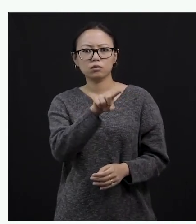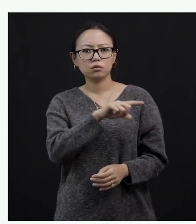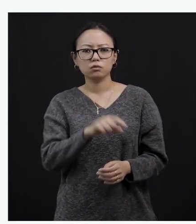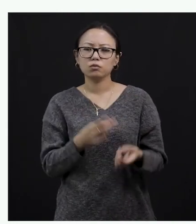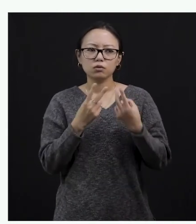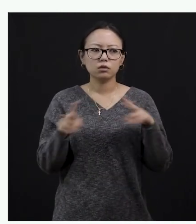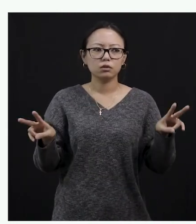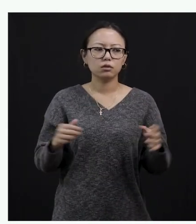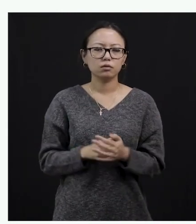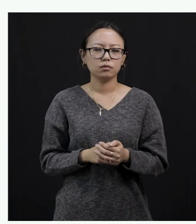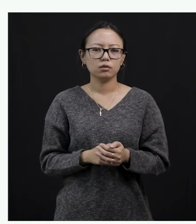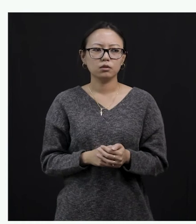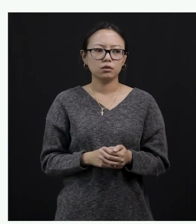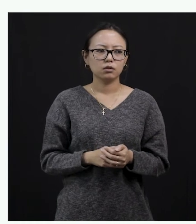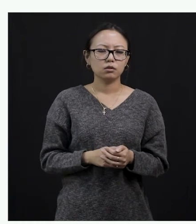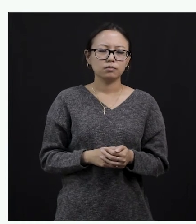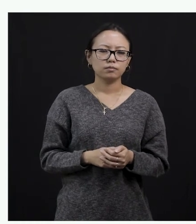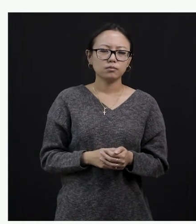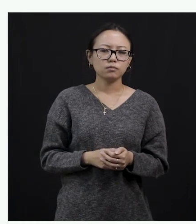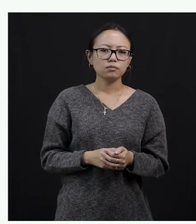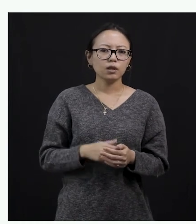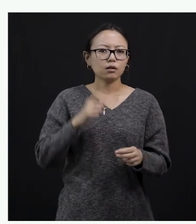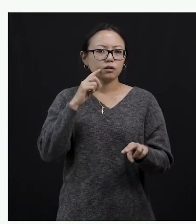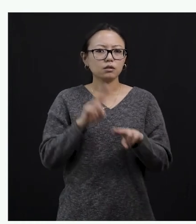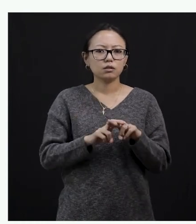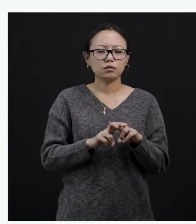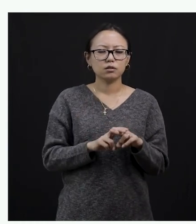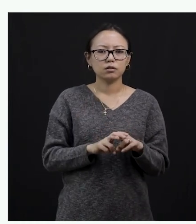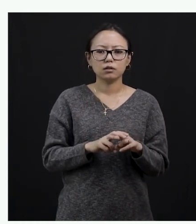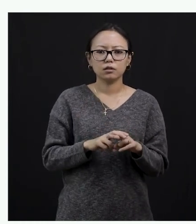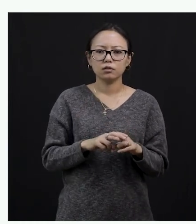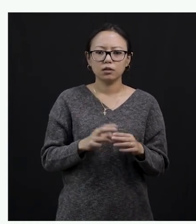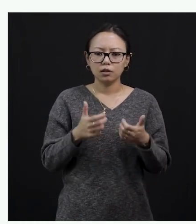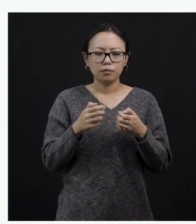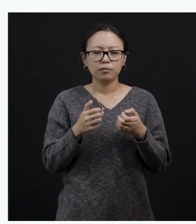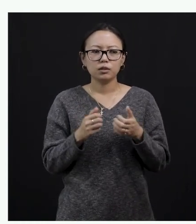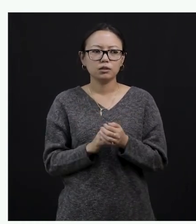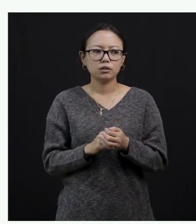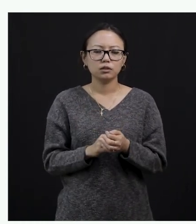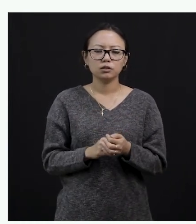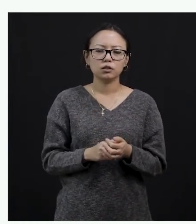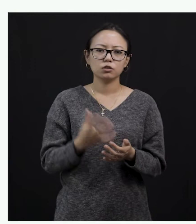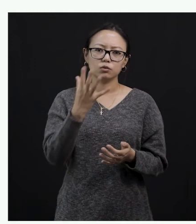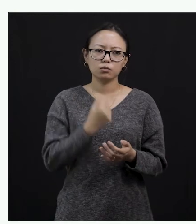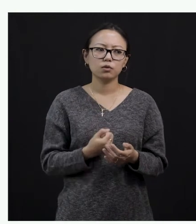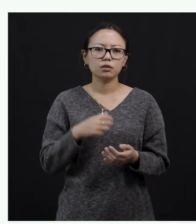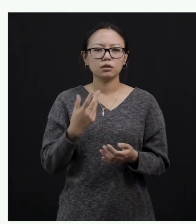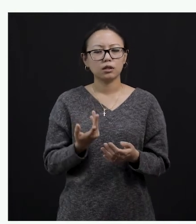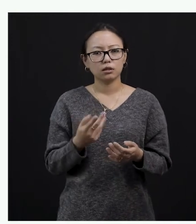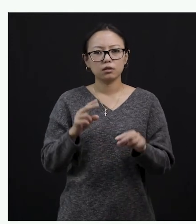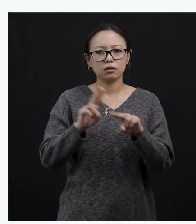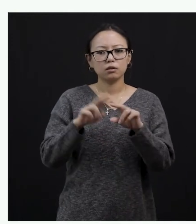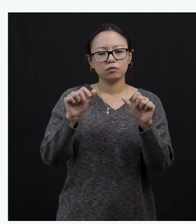through, if we press certain numbers, then another person from a far off country can also send their documents